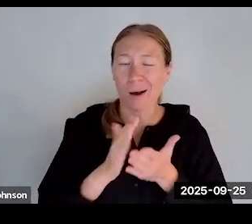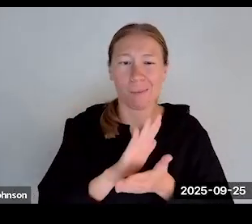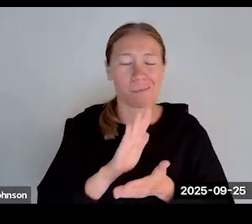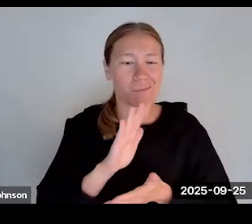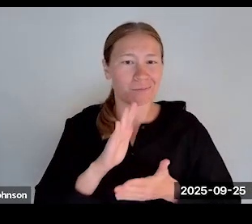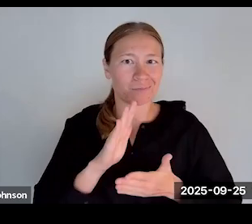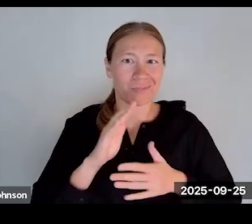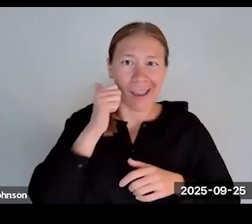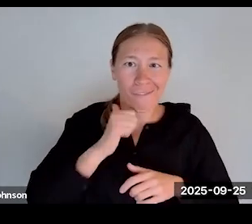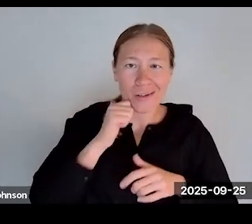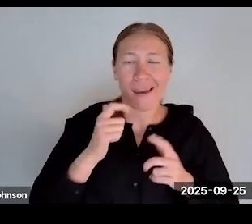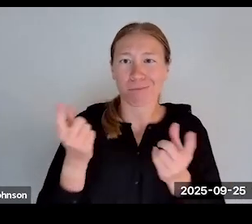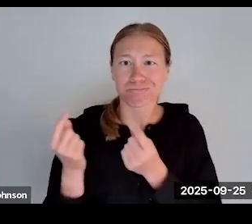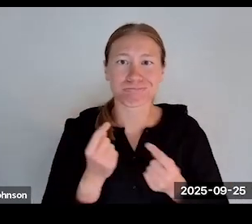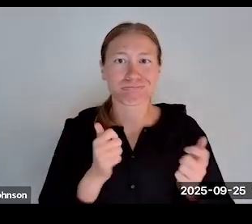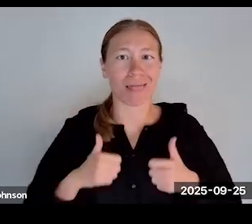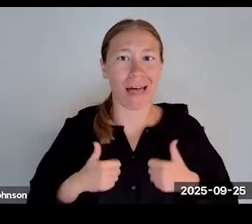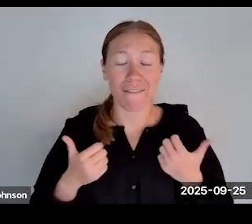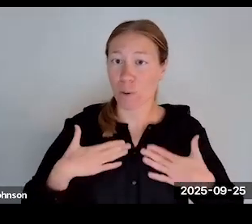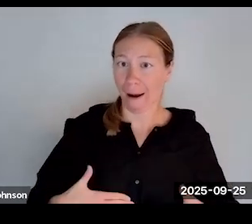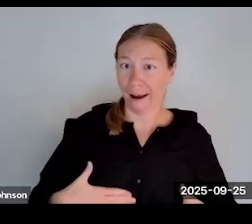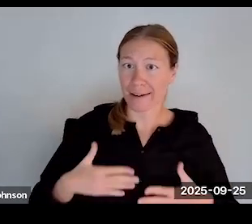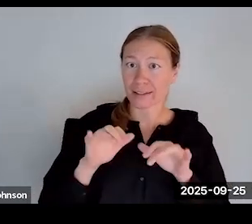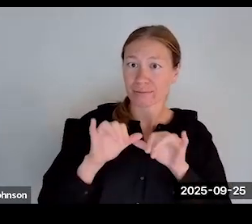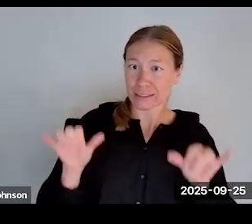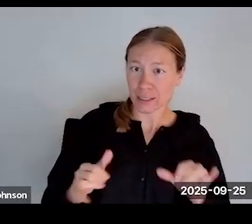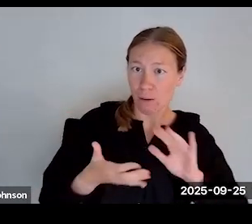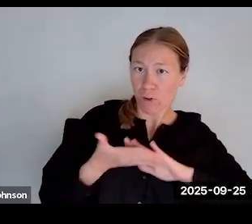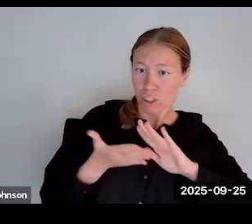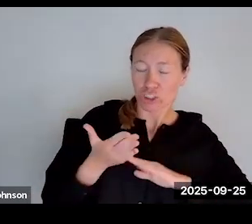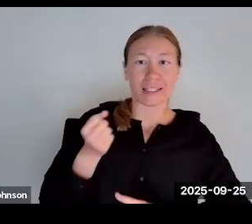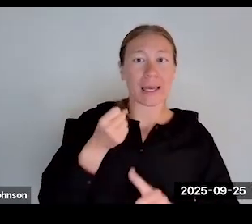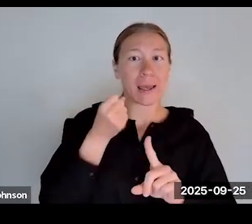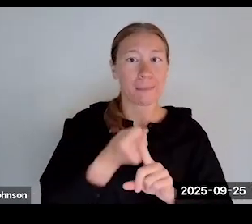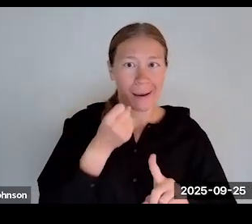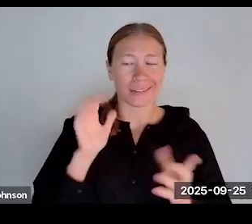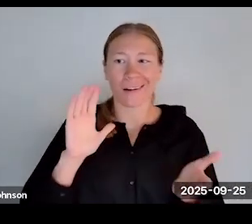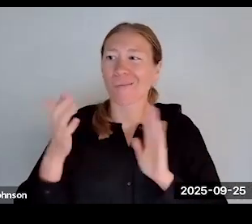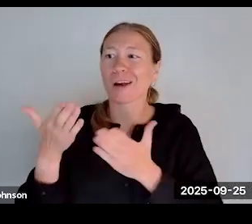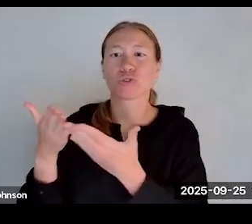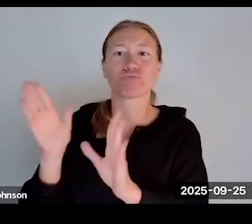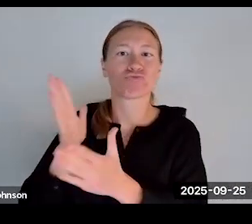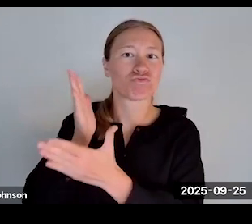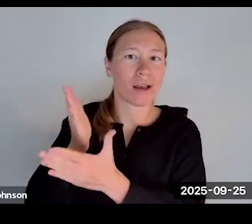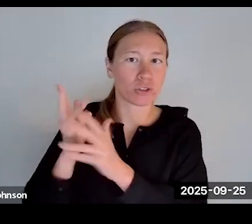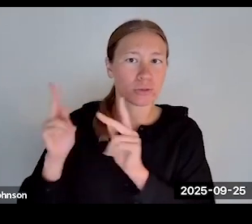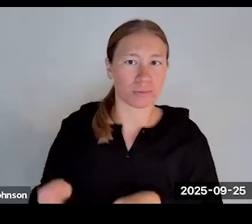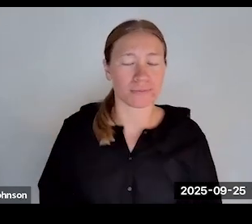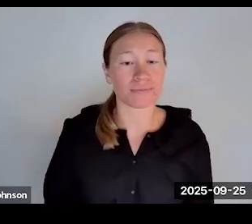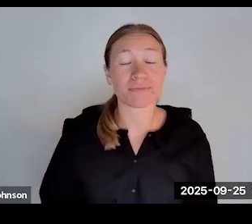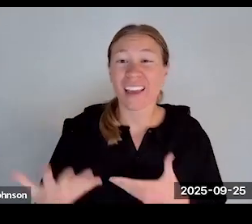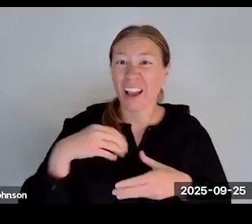or bodily functions or systems are more impacted than the general population. This can